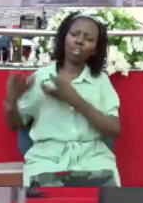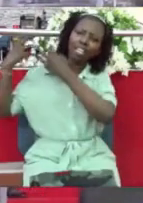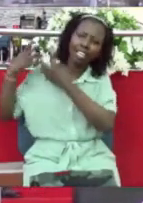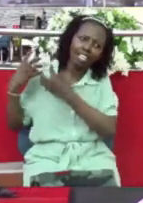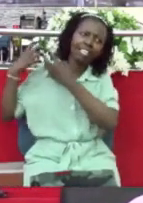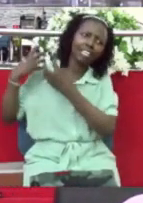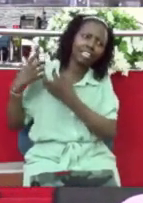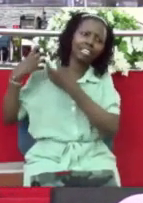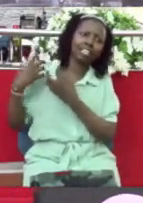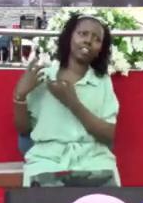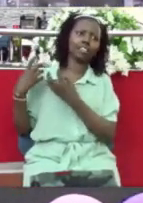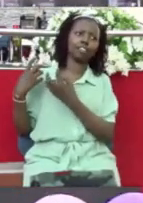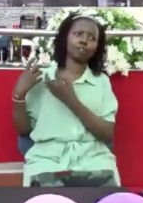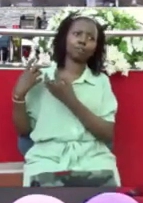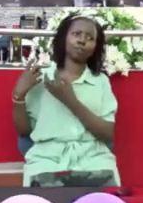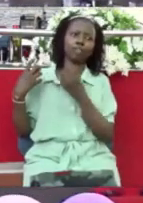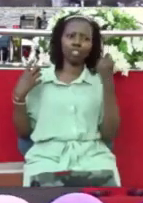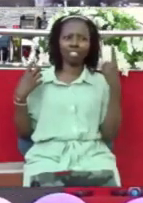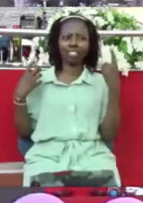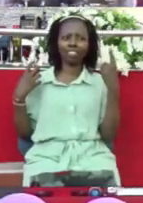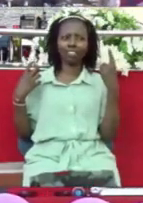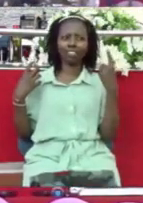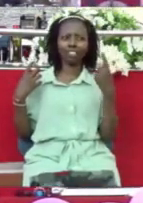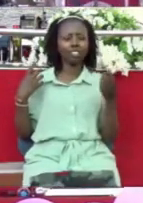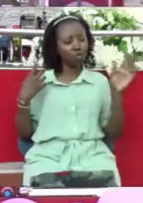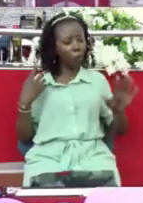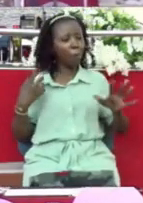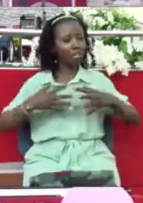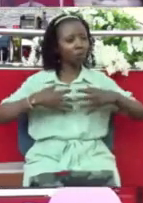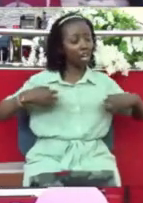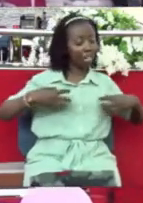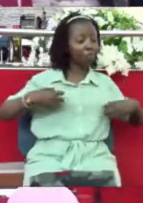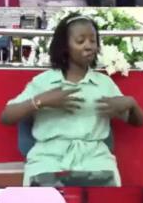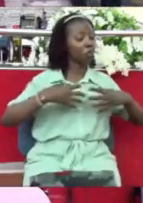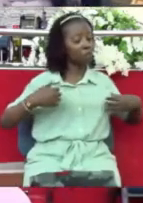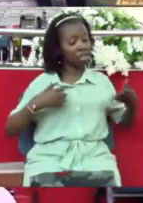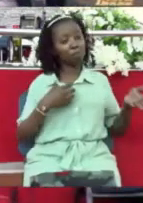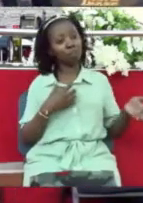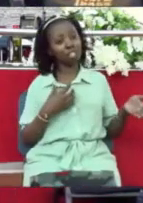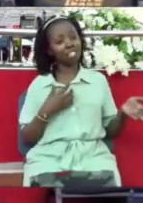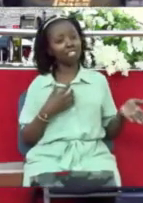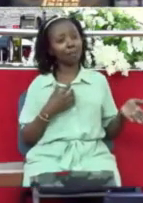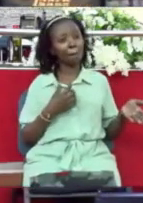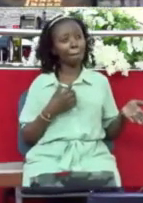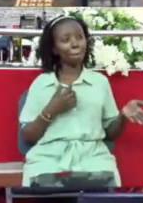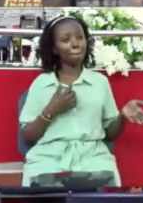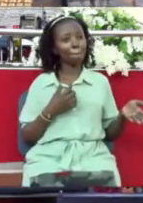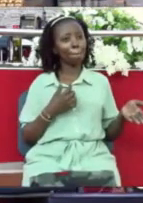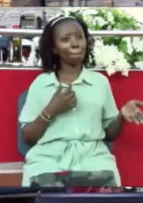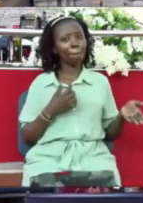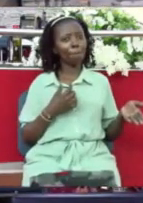load. Anyway, nirudi kwa hiyo punda. Let me go back to that donkey. Huyu punda. Yule punda, this donkey.